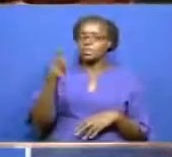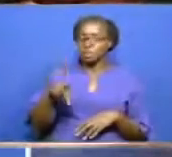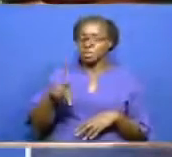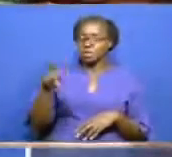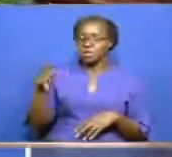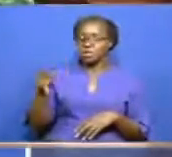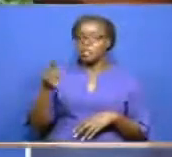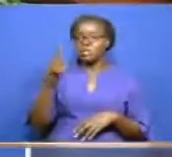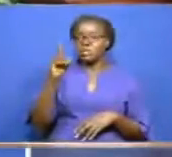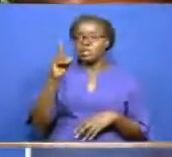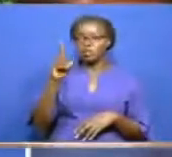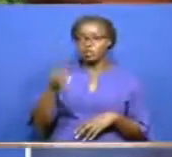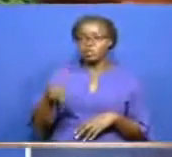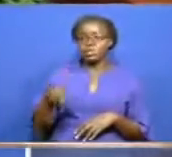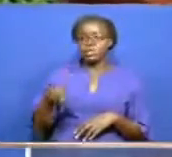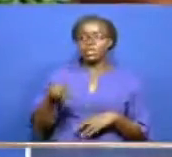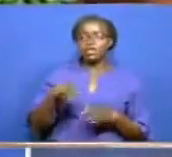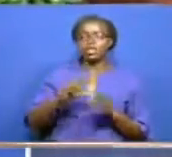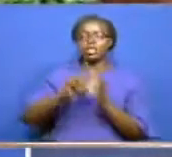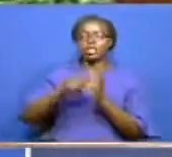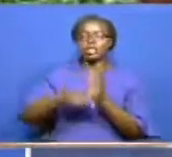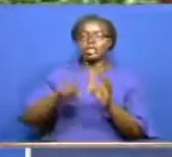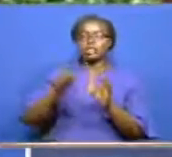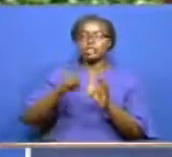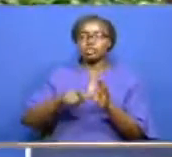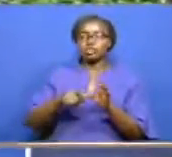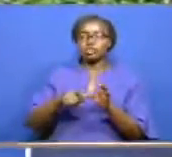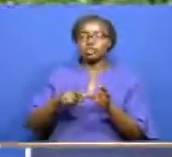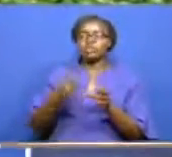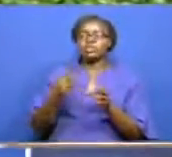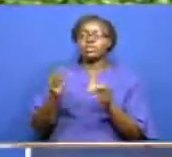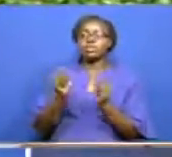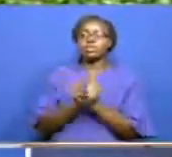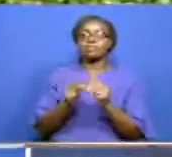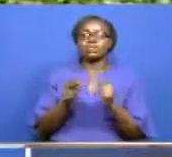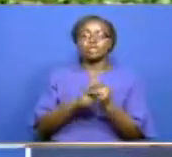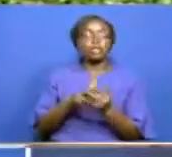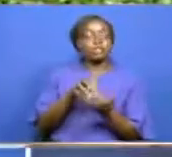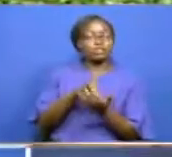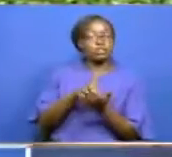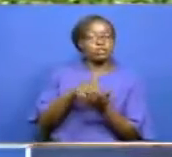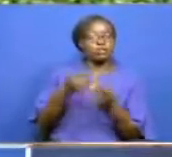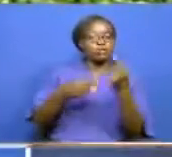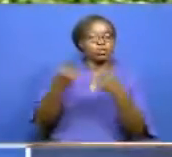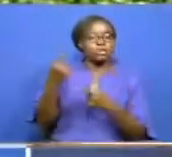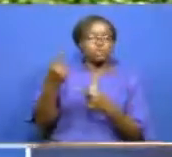He later joined ODM ahead of the 2017 general election and retained his seat.